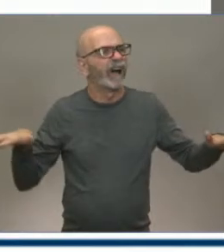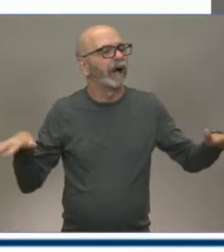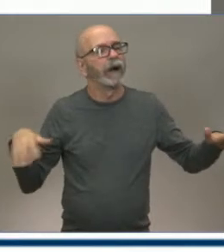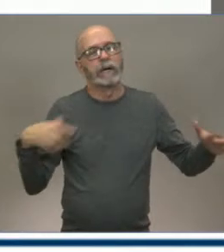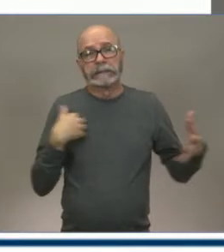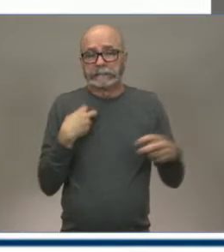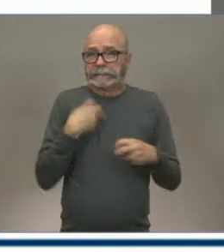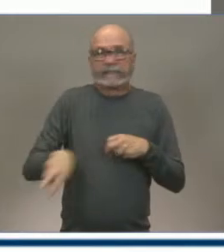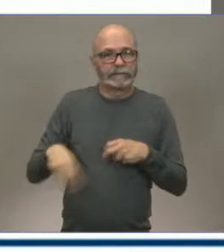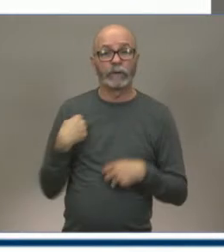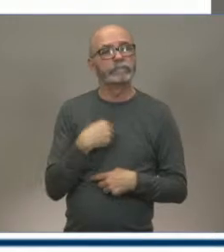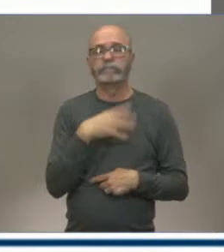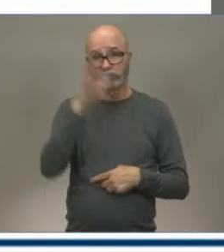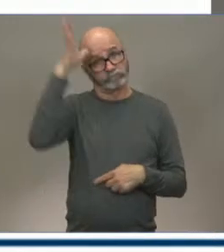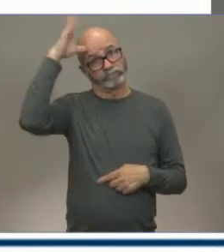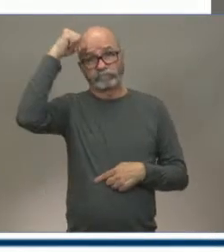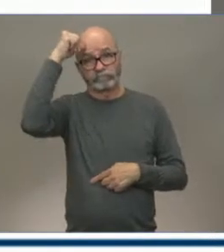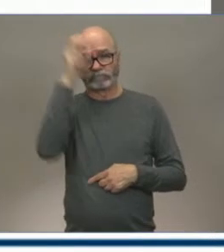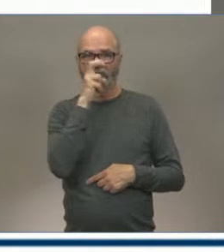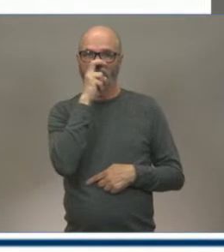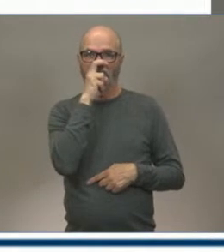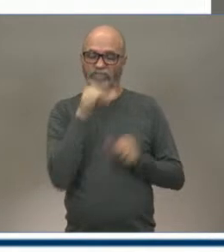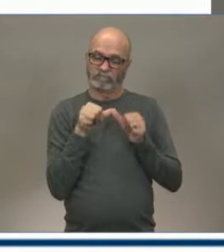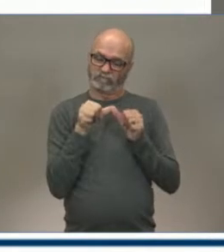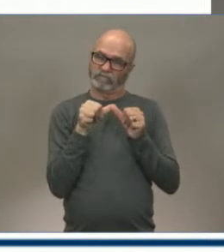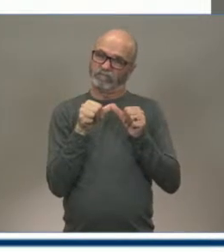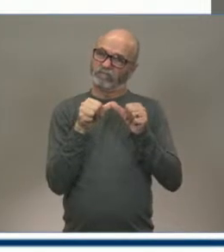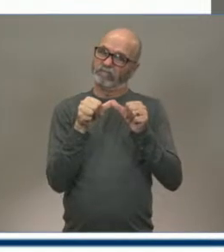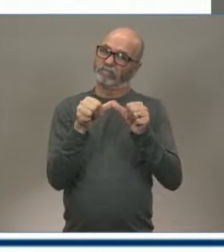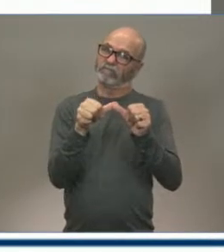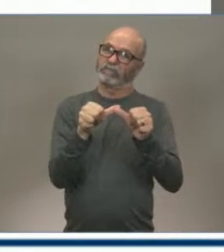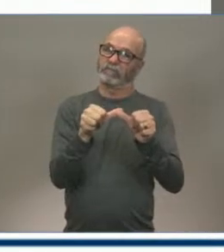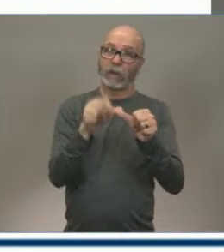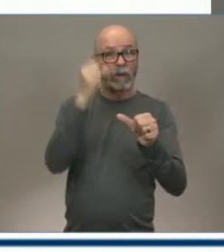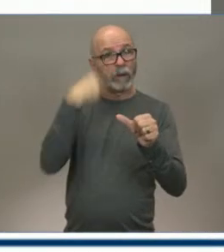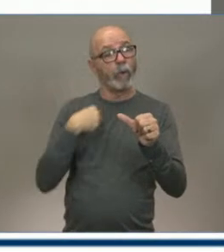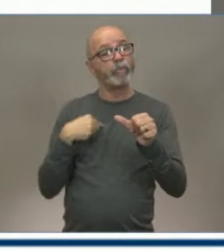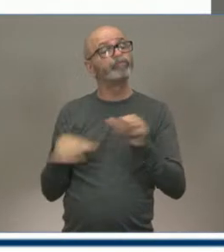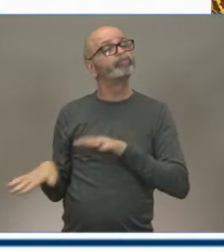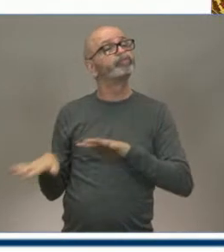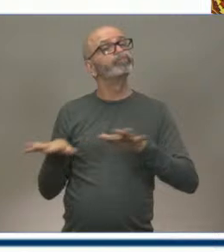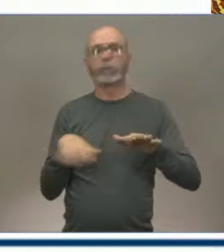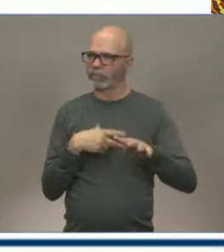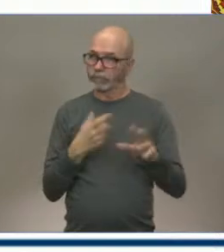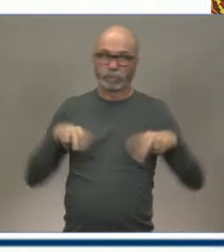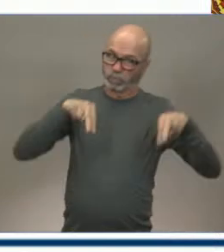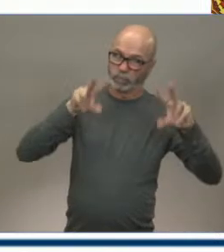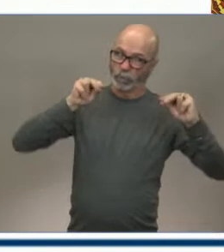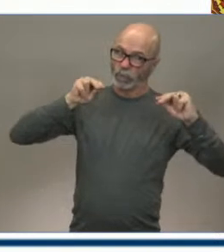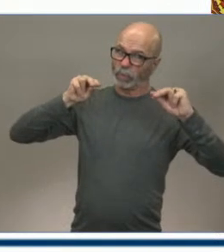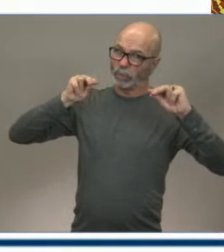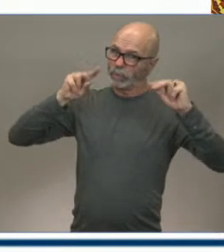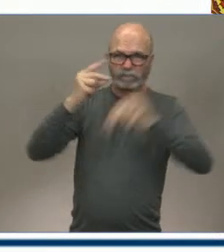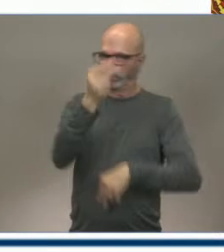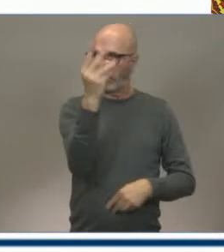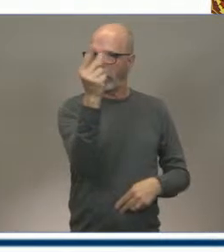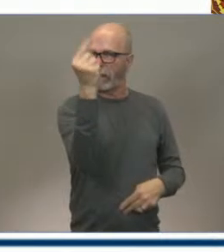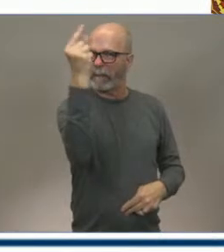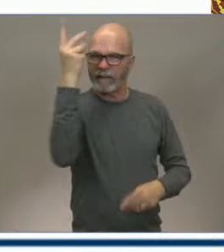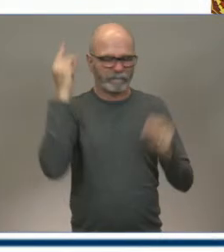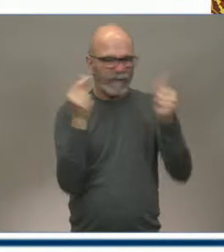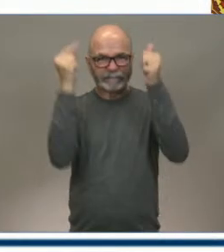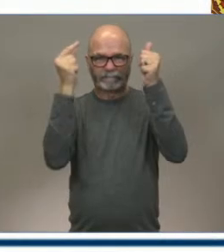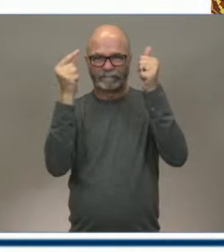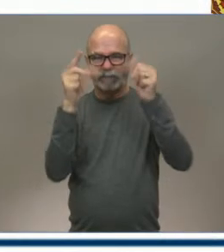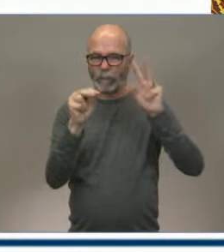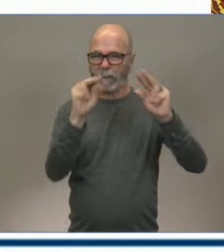our guard down and become relaxed, because things can turn around very quickly. Go ahead, John, with your follow-up. And I